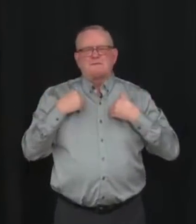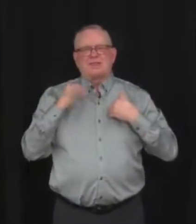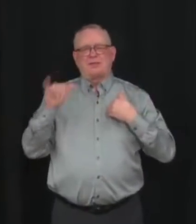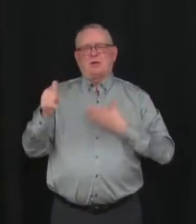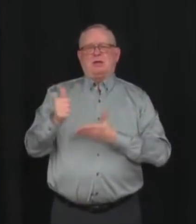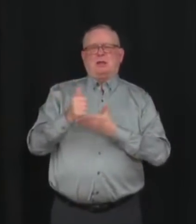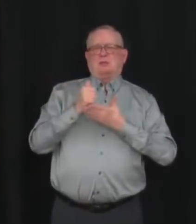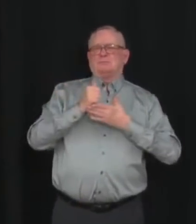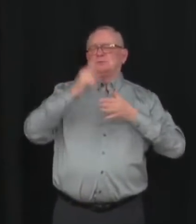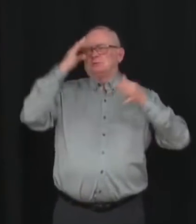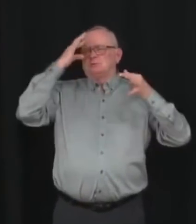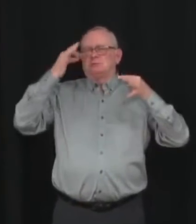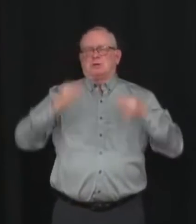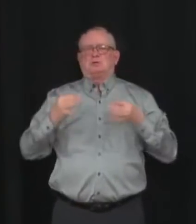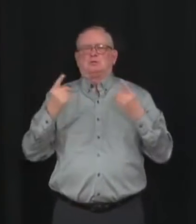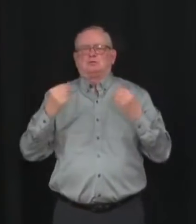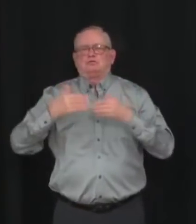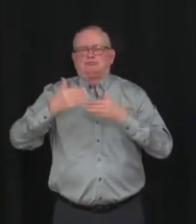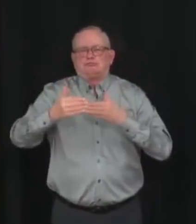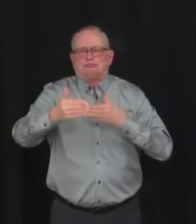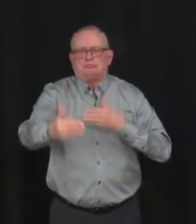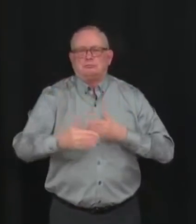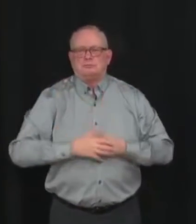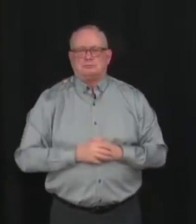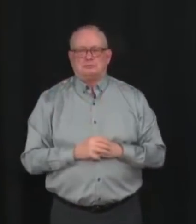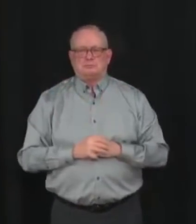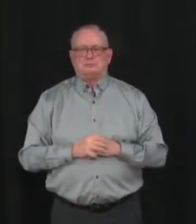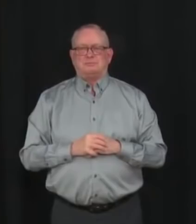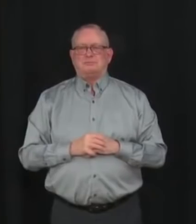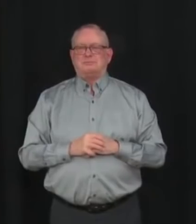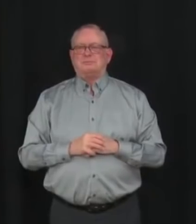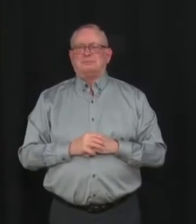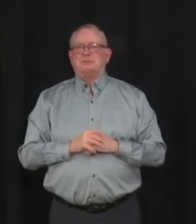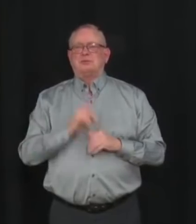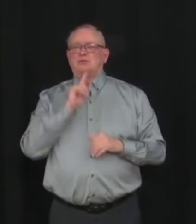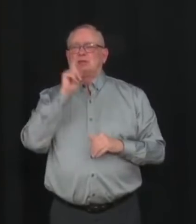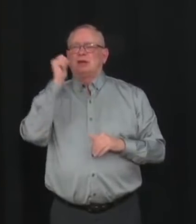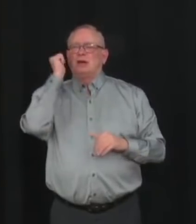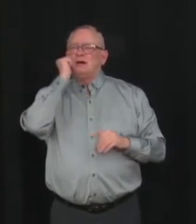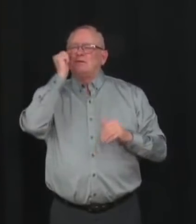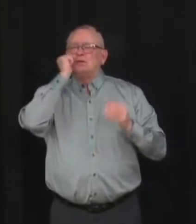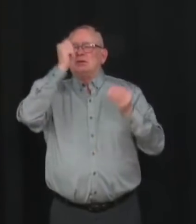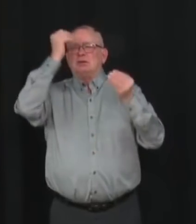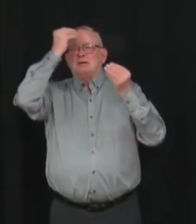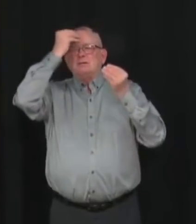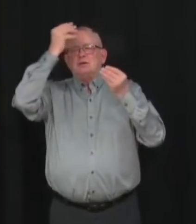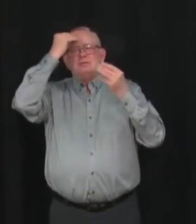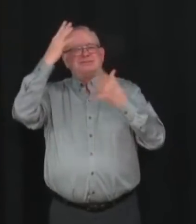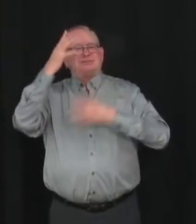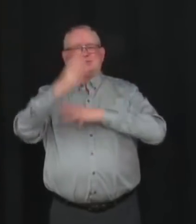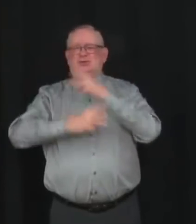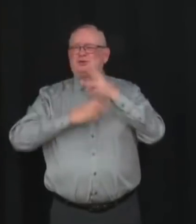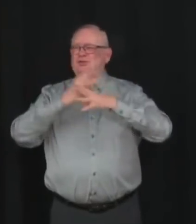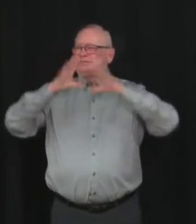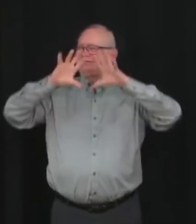change. We have also had real-time data emerging from around the world as other countries and other